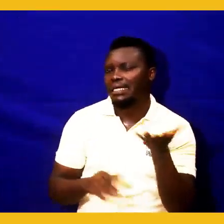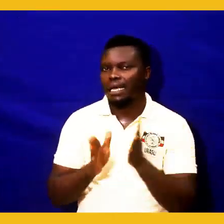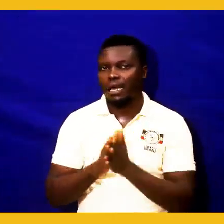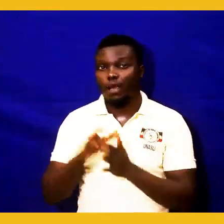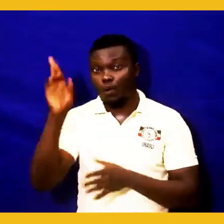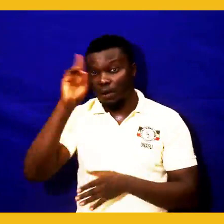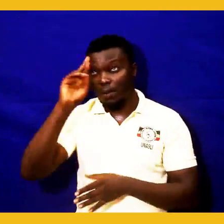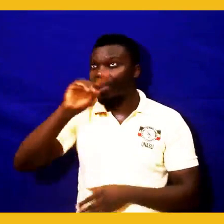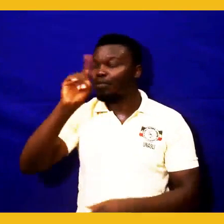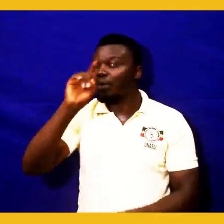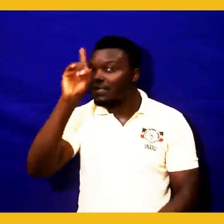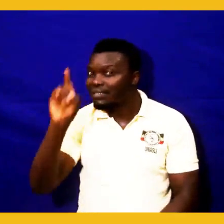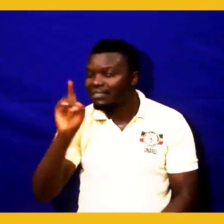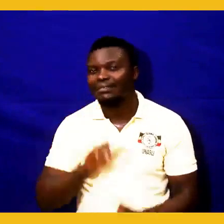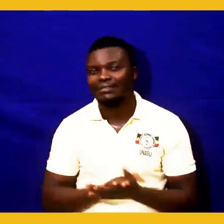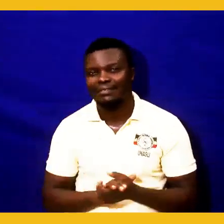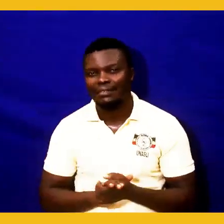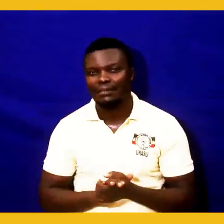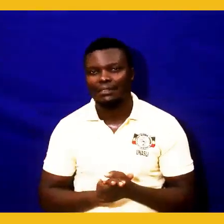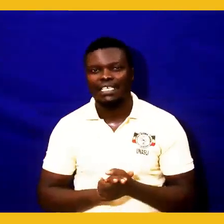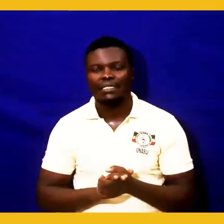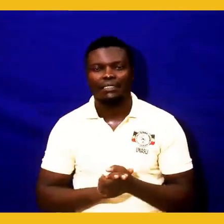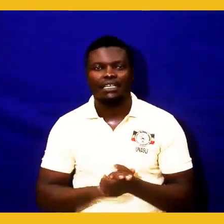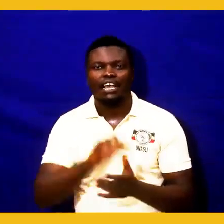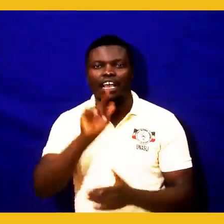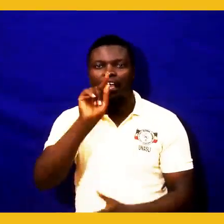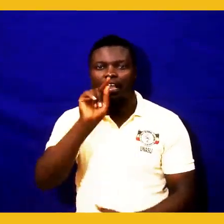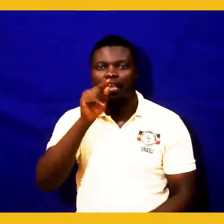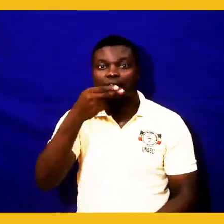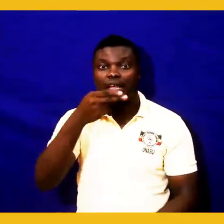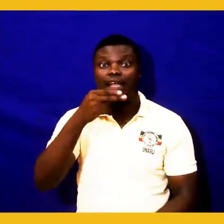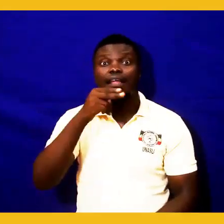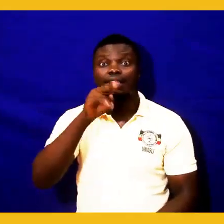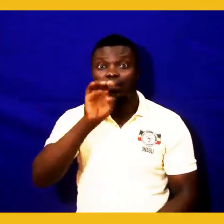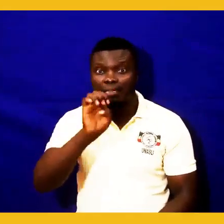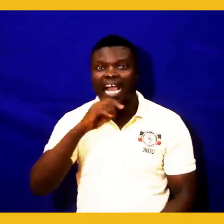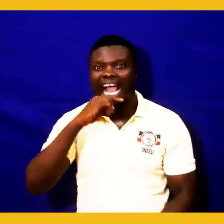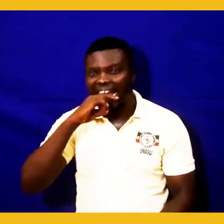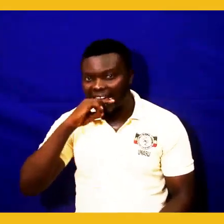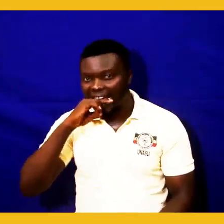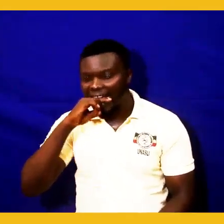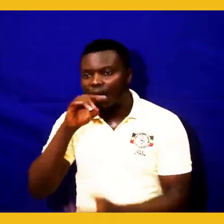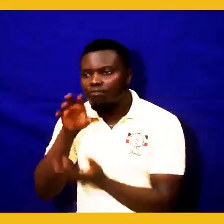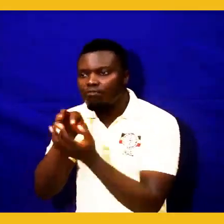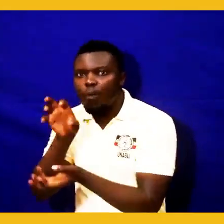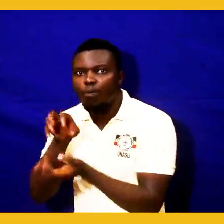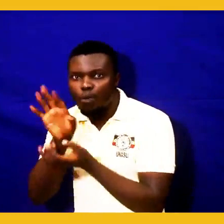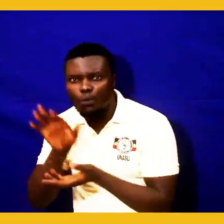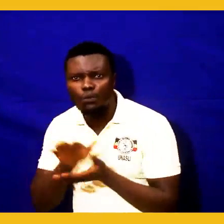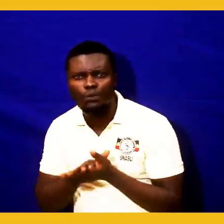Number 1, we said the dog is